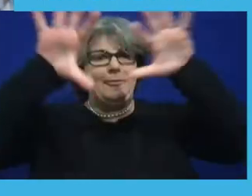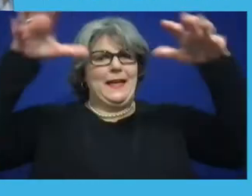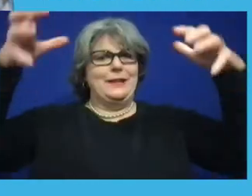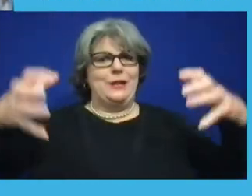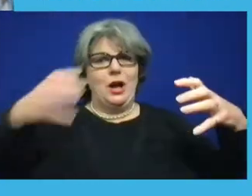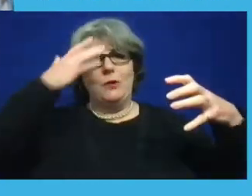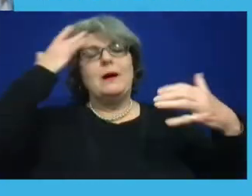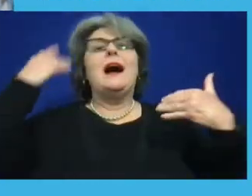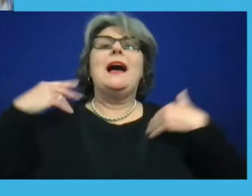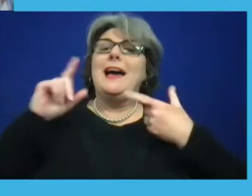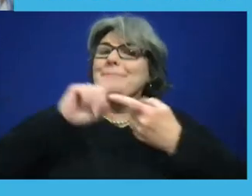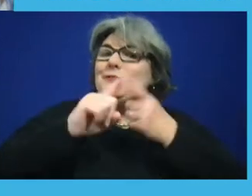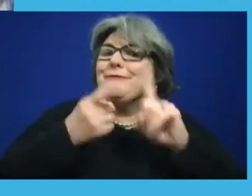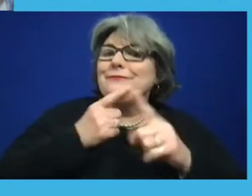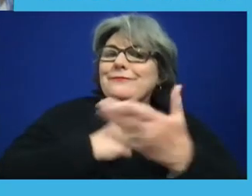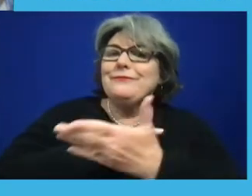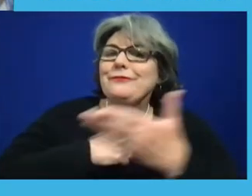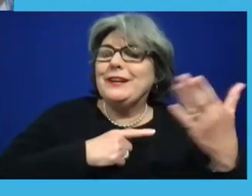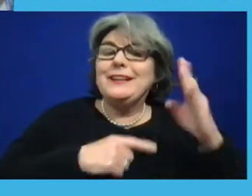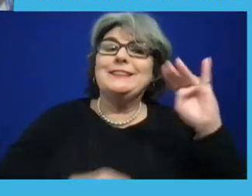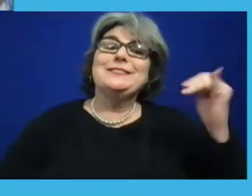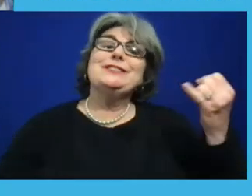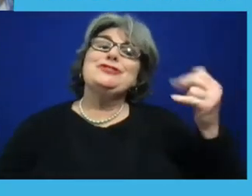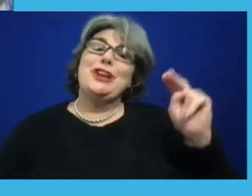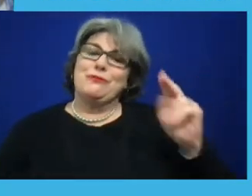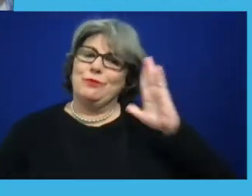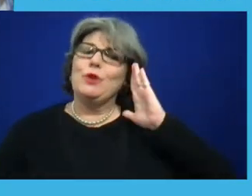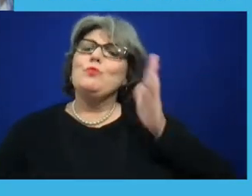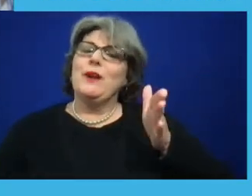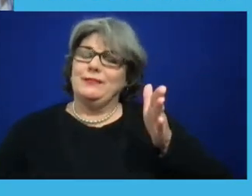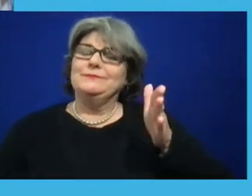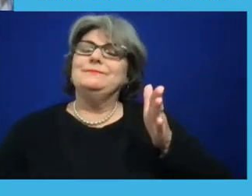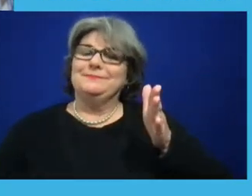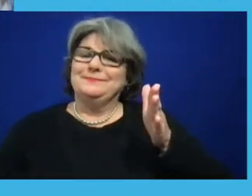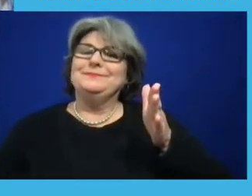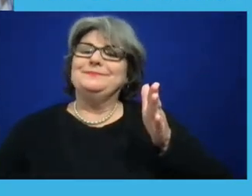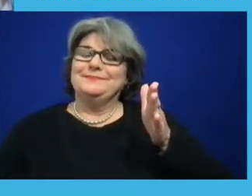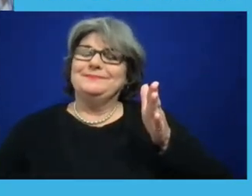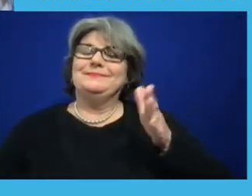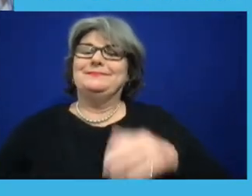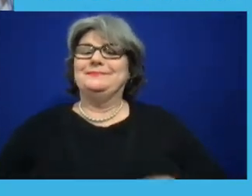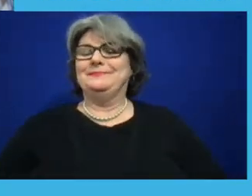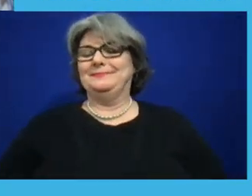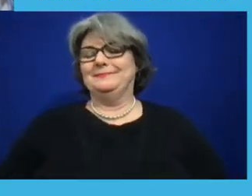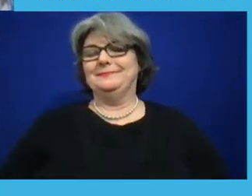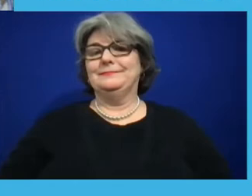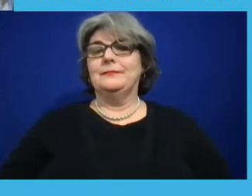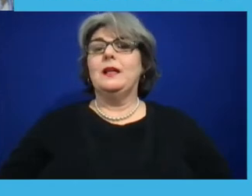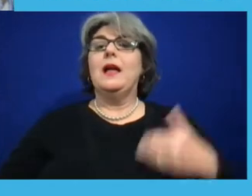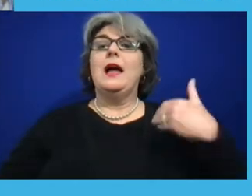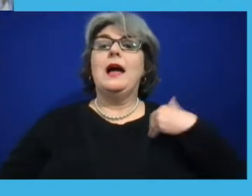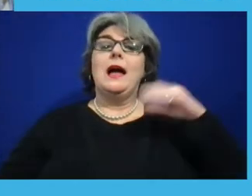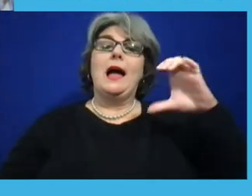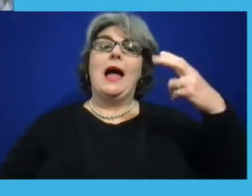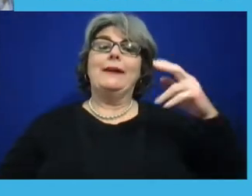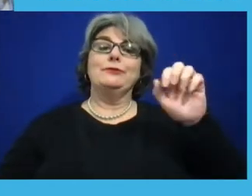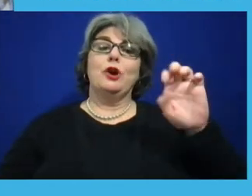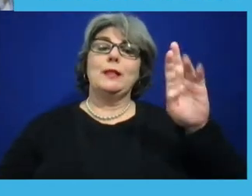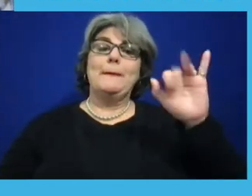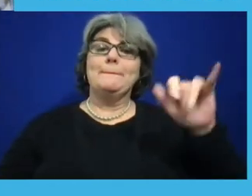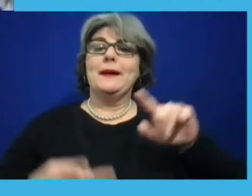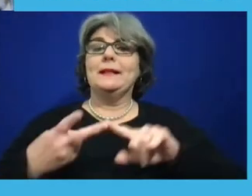And right here in Georgia, right under that gold dome, we're going to make sure that I have some friends in January.